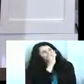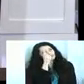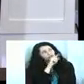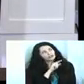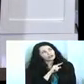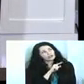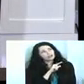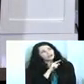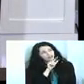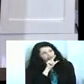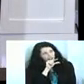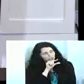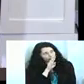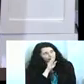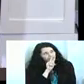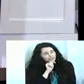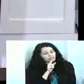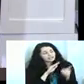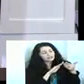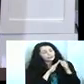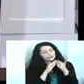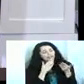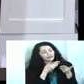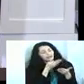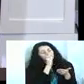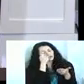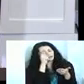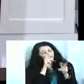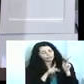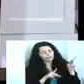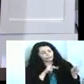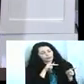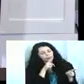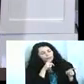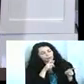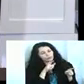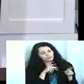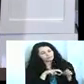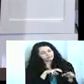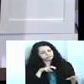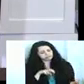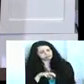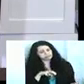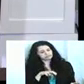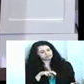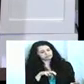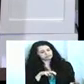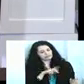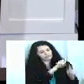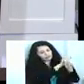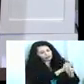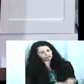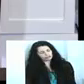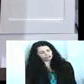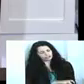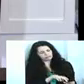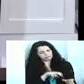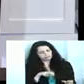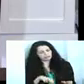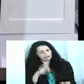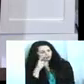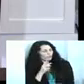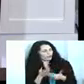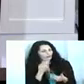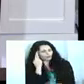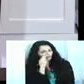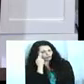community. God, thank God for people who have stepped out of a tradition that for one reason